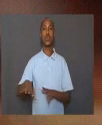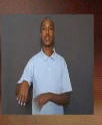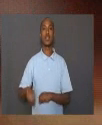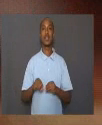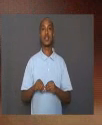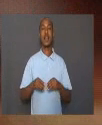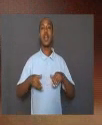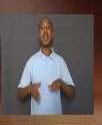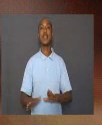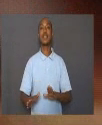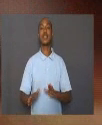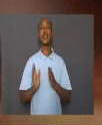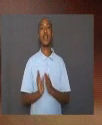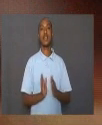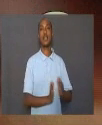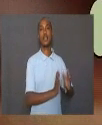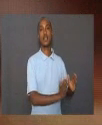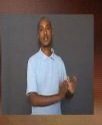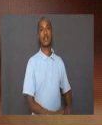Students, let's get ready.